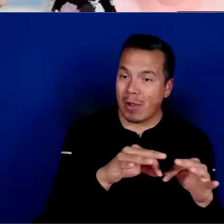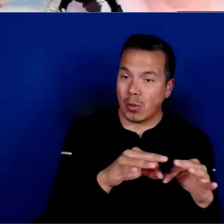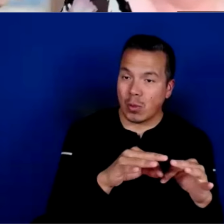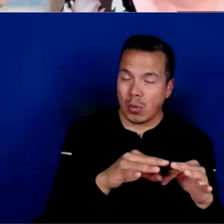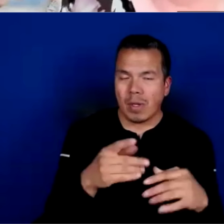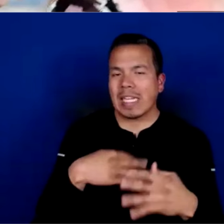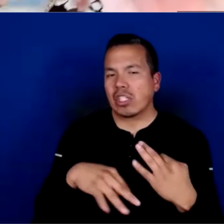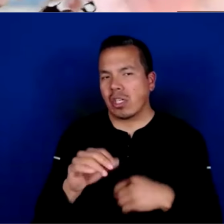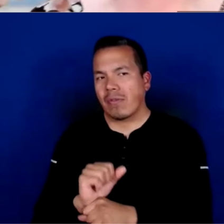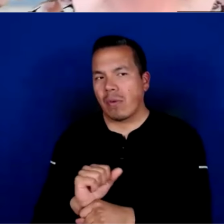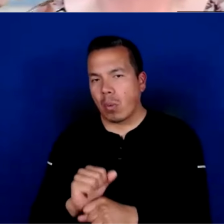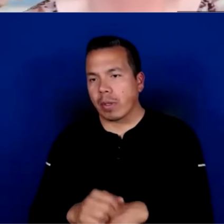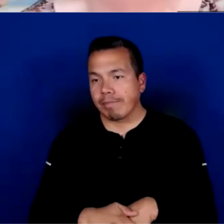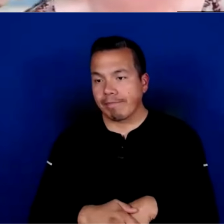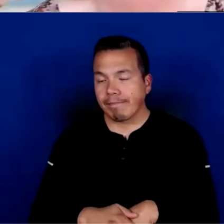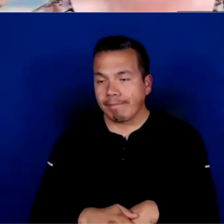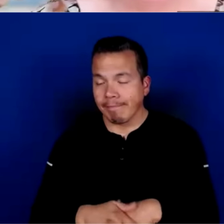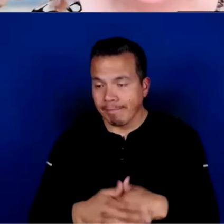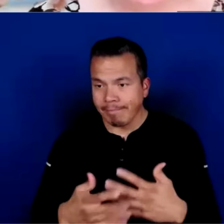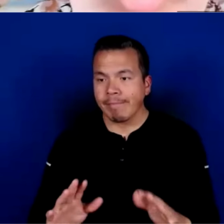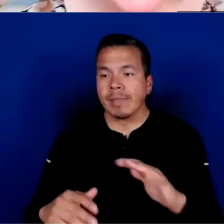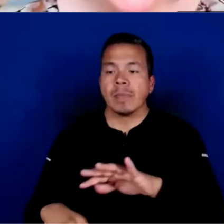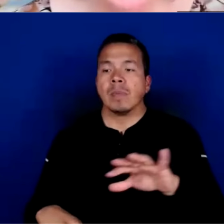incentives because these are kind of amazing.